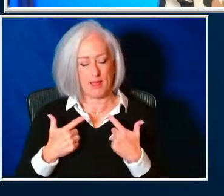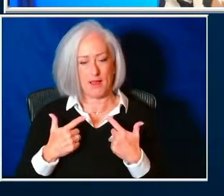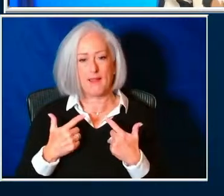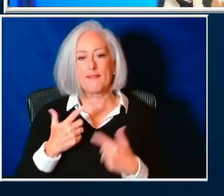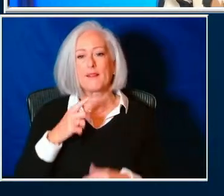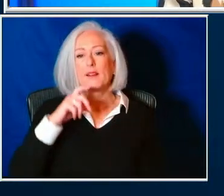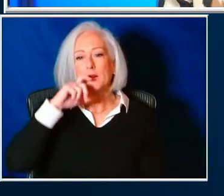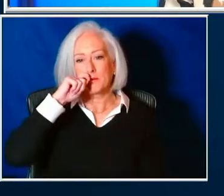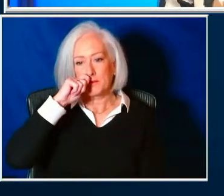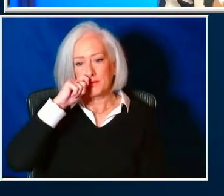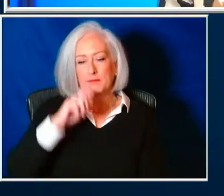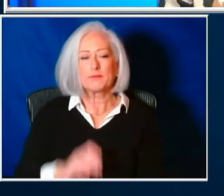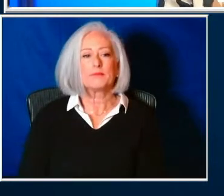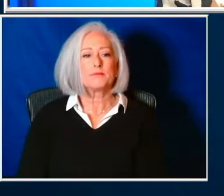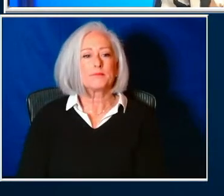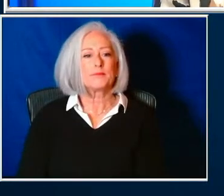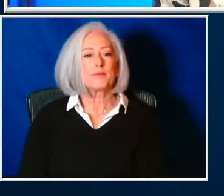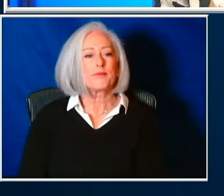Jill, how you doing?